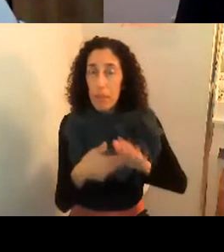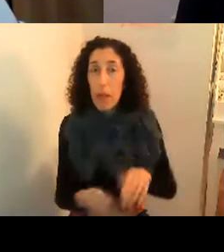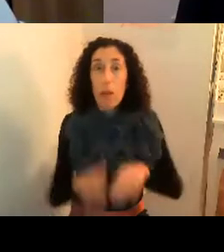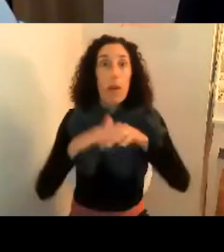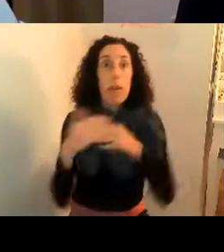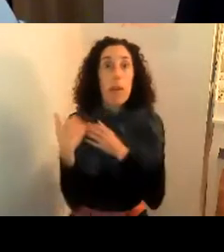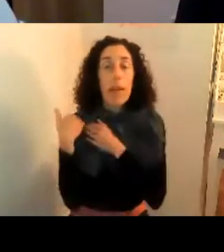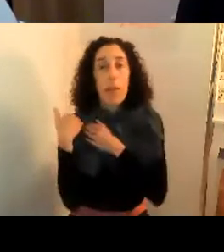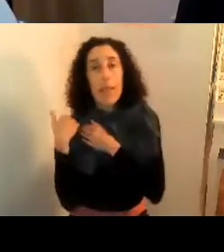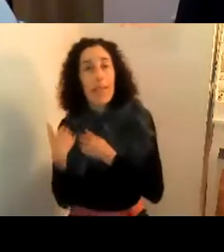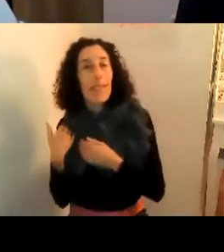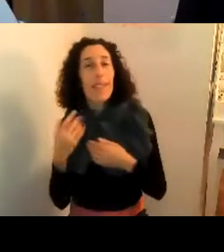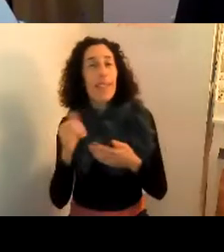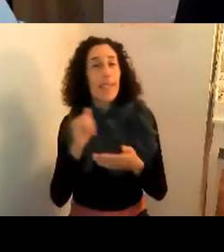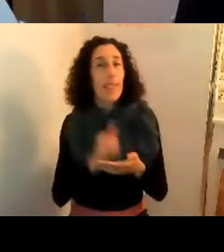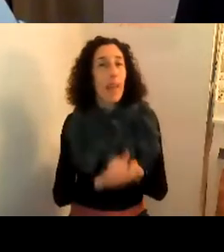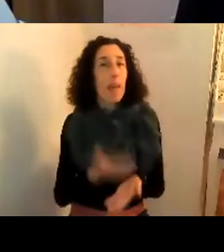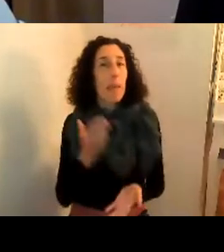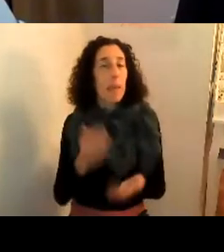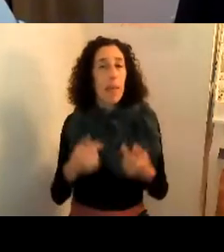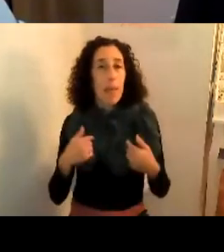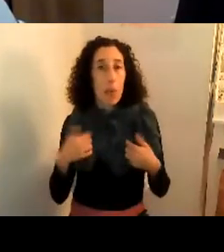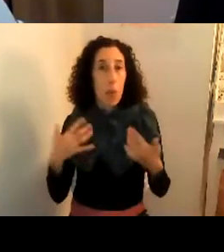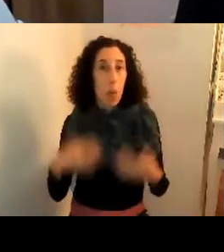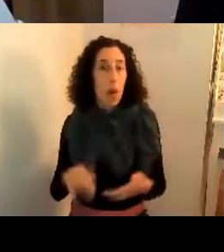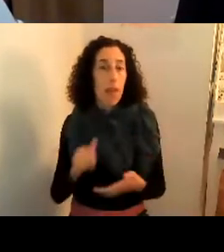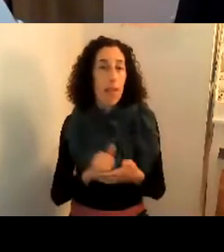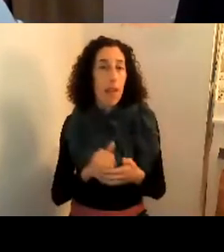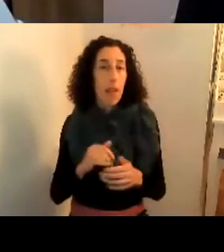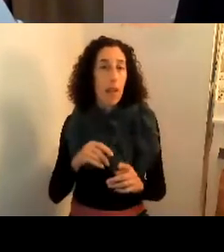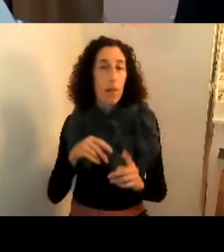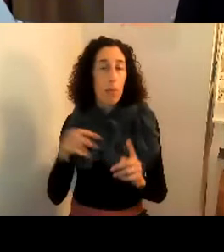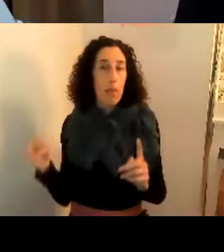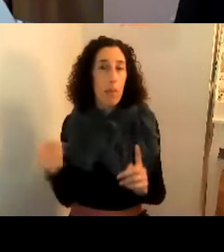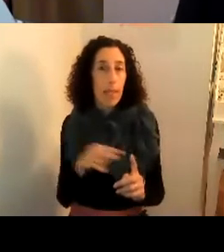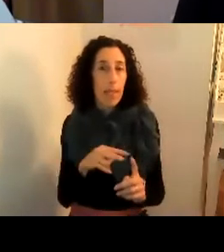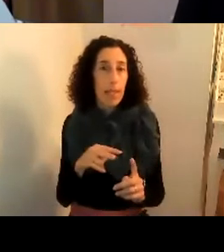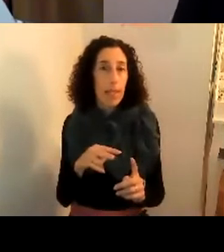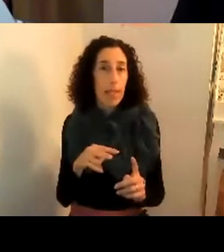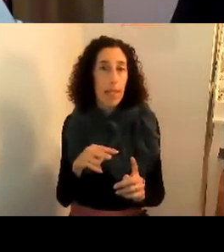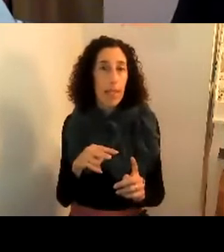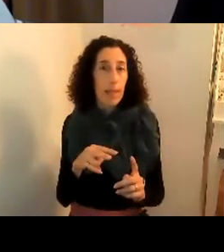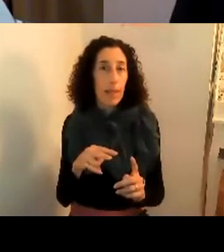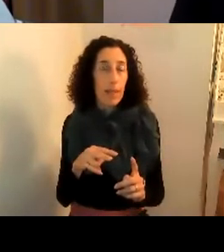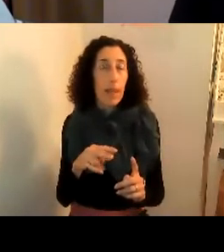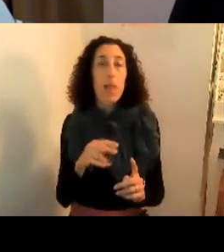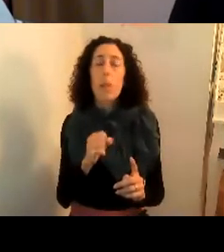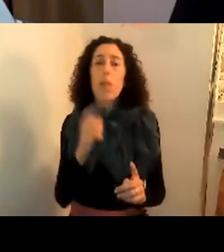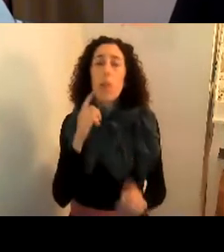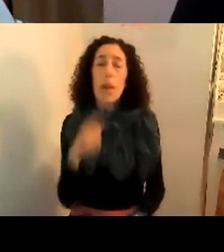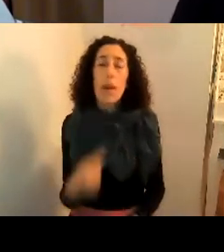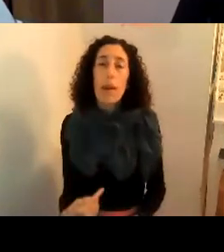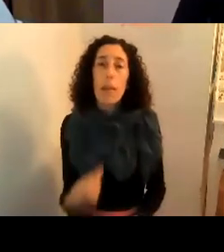responsibility. And I see that, you know, we are the ones that need to keep